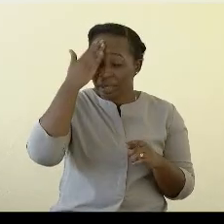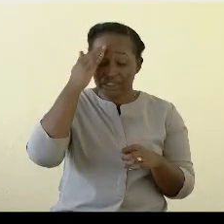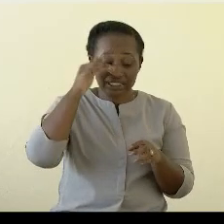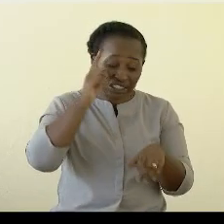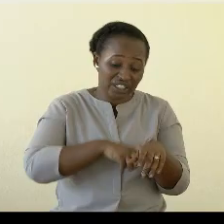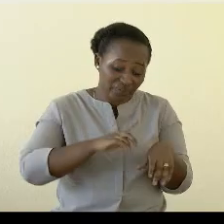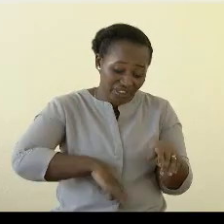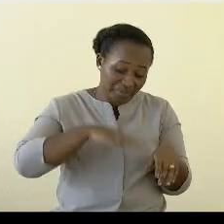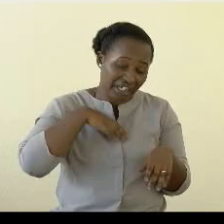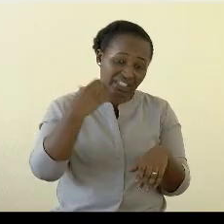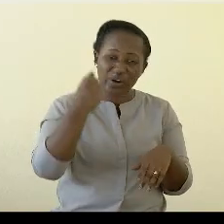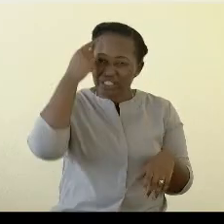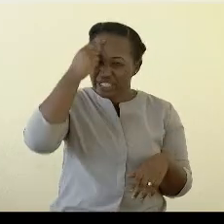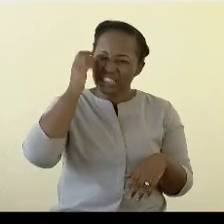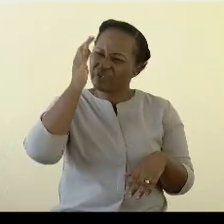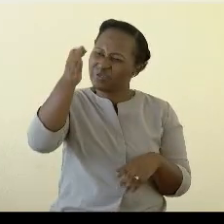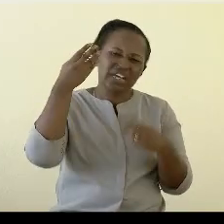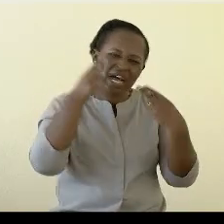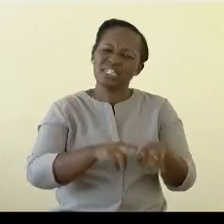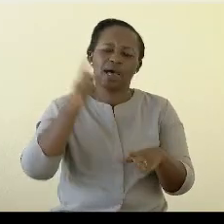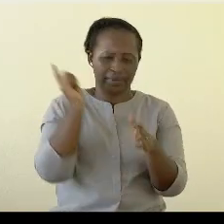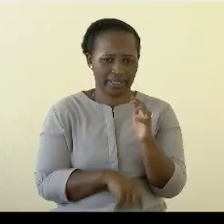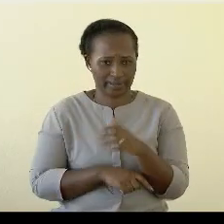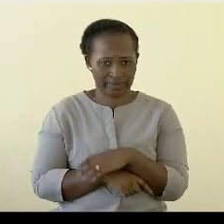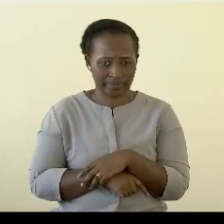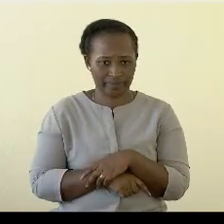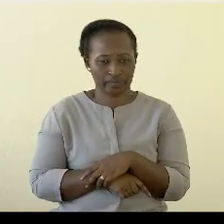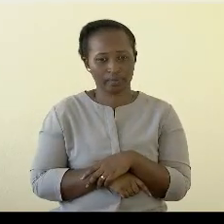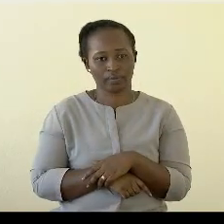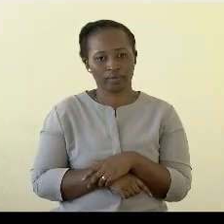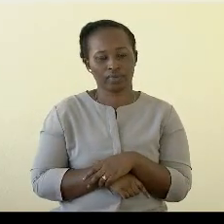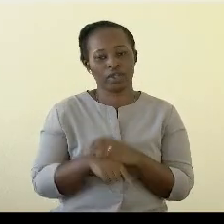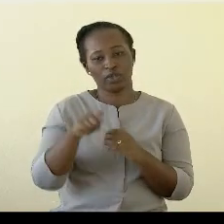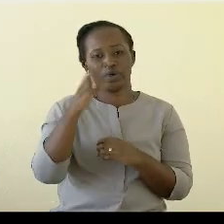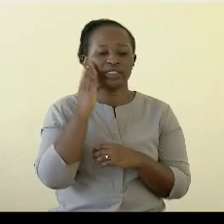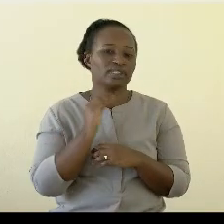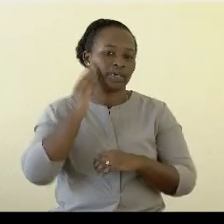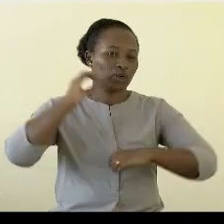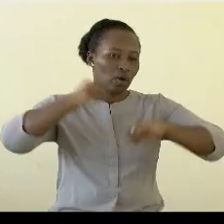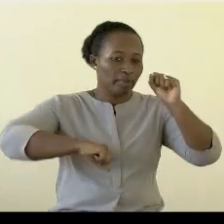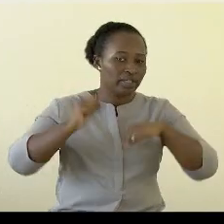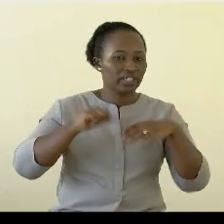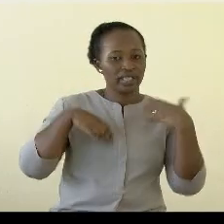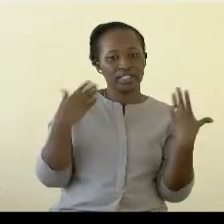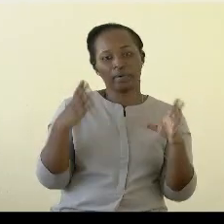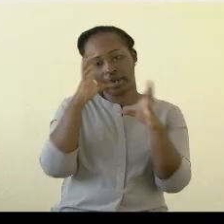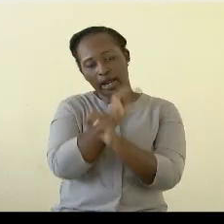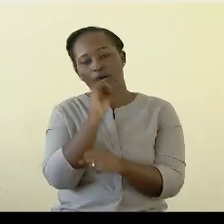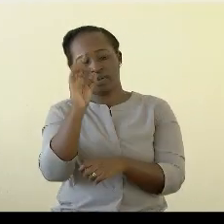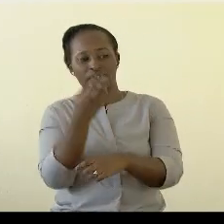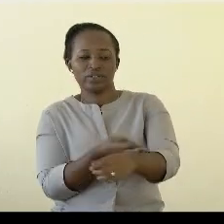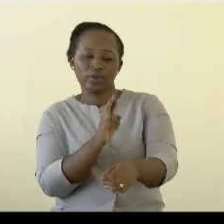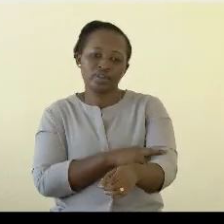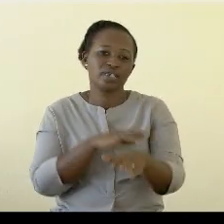Imagine what is going to happen. So, 1, you either experience competition or the lack of